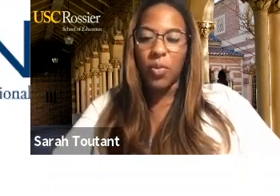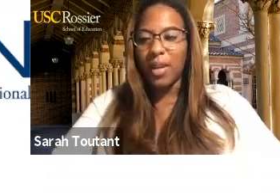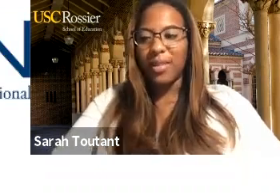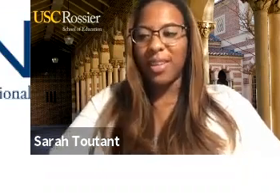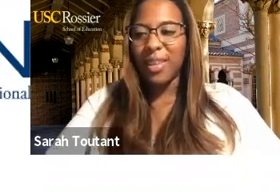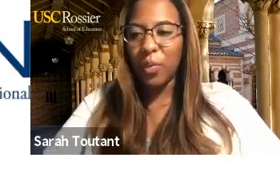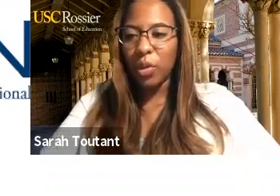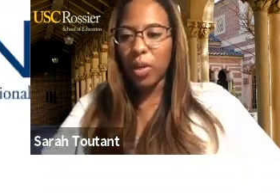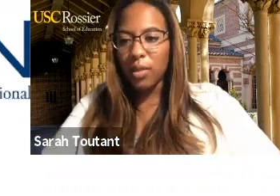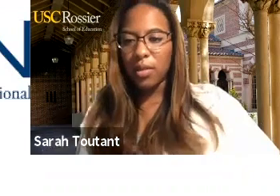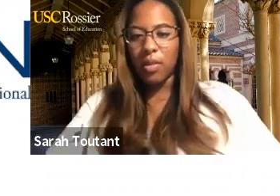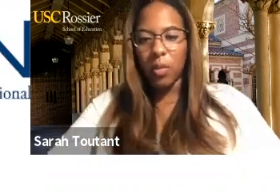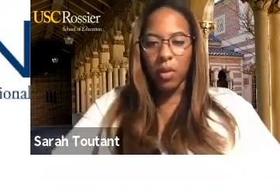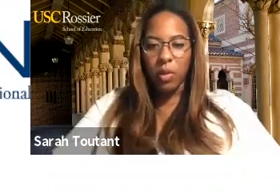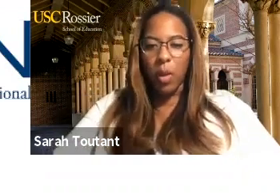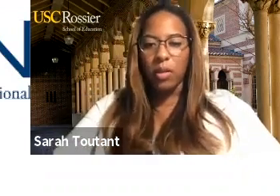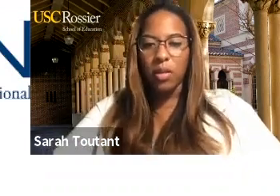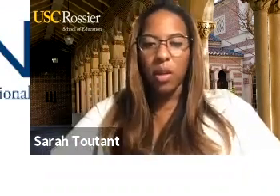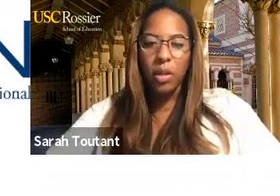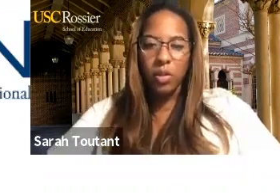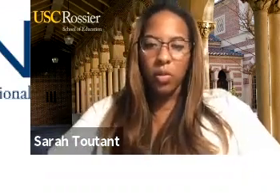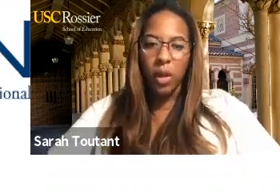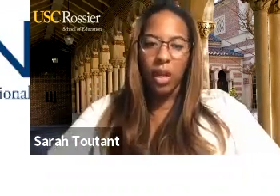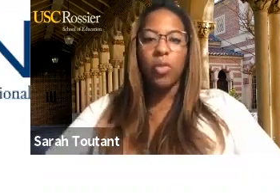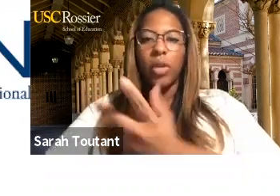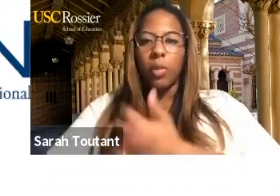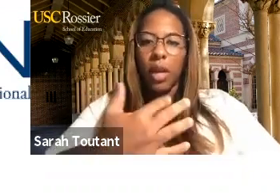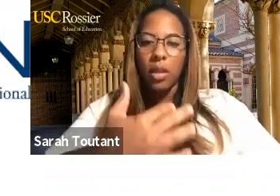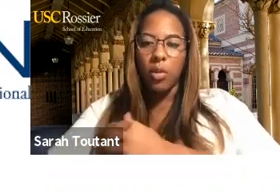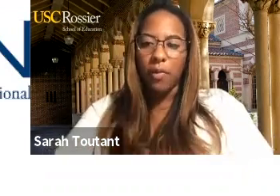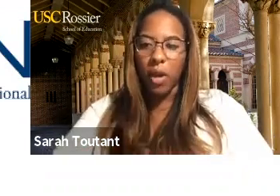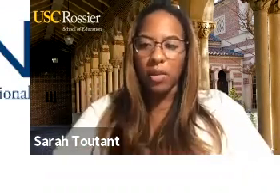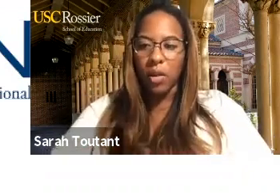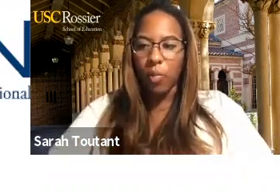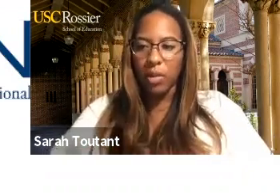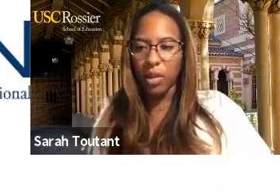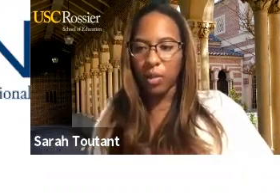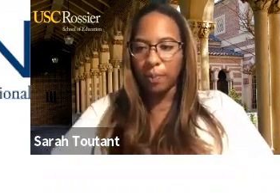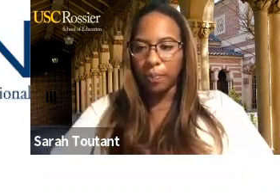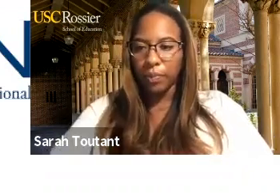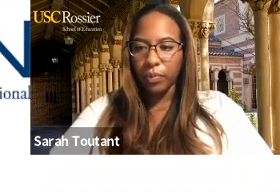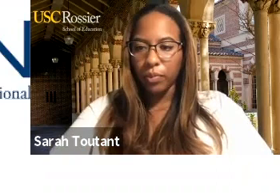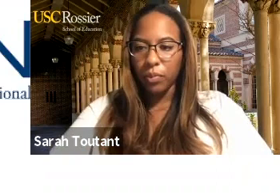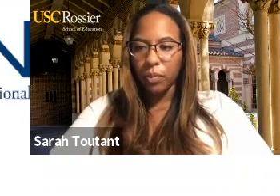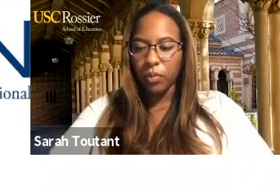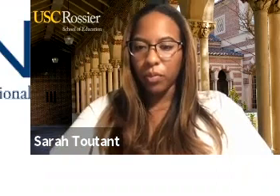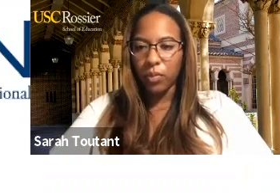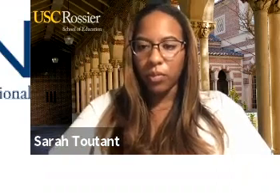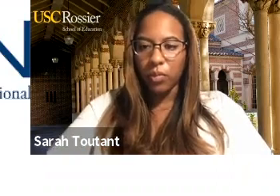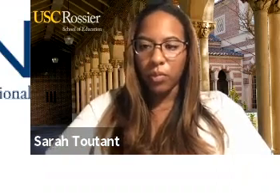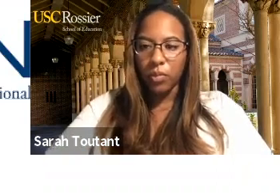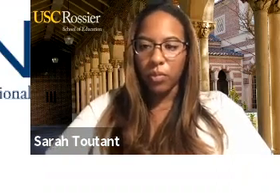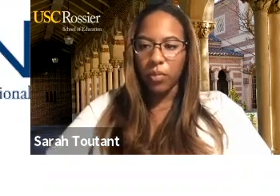to wait, and then we'll address some of the responses and go into a general Q&A that you have for us in our presentation.